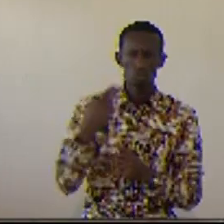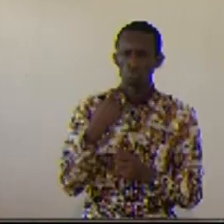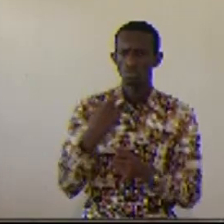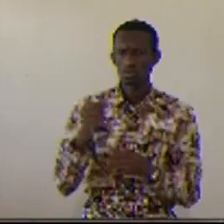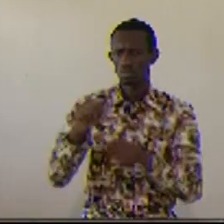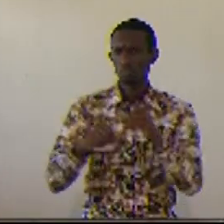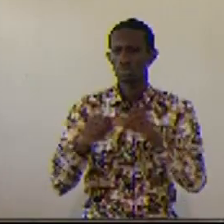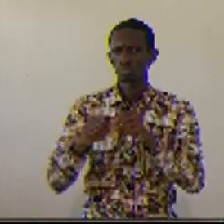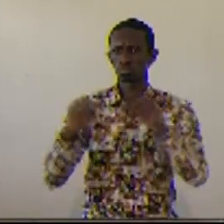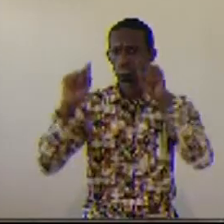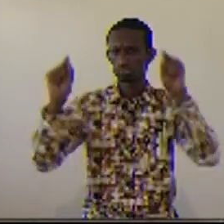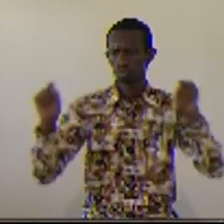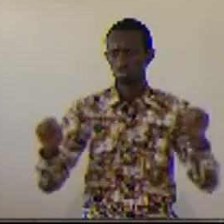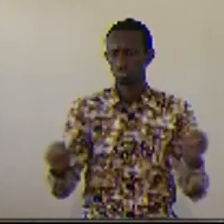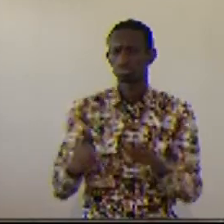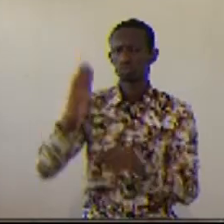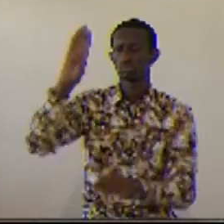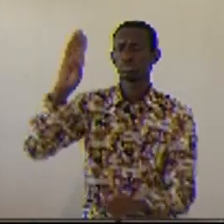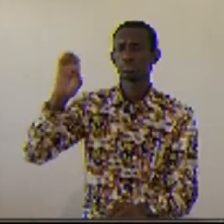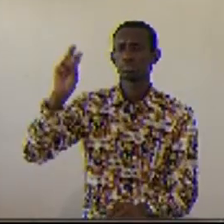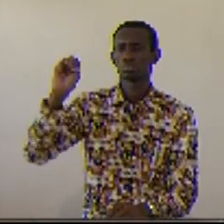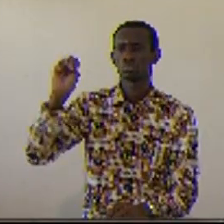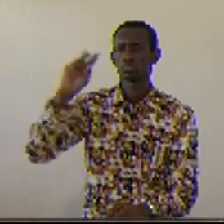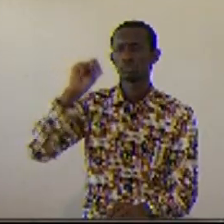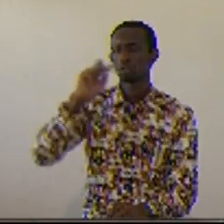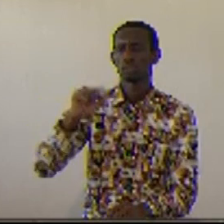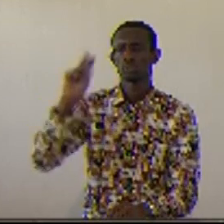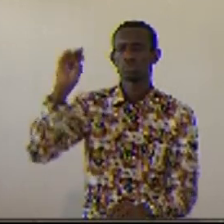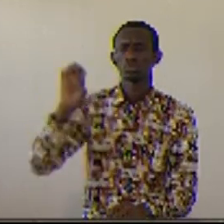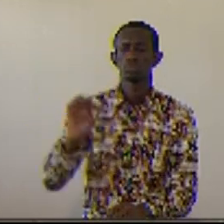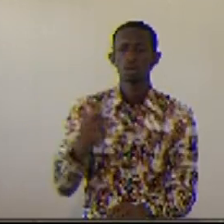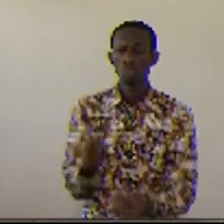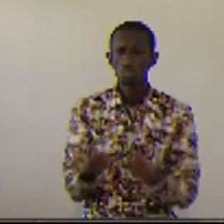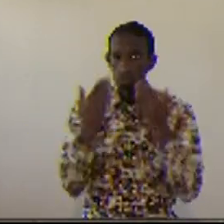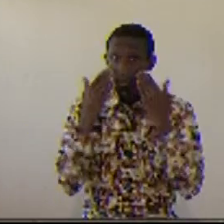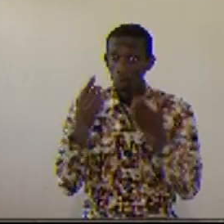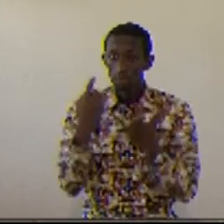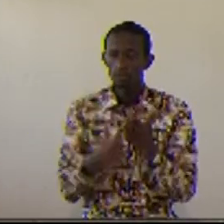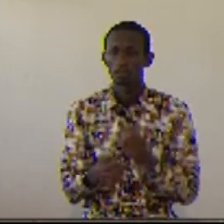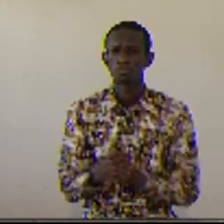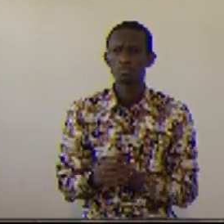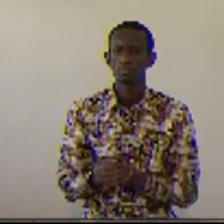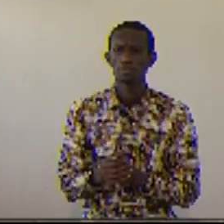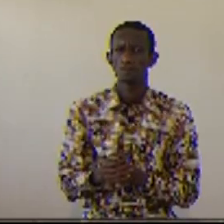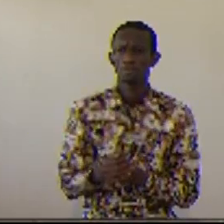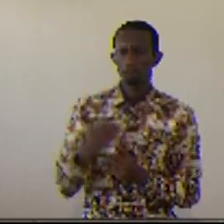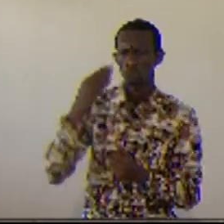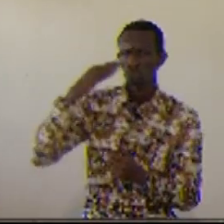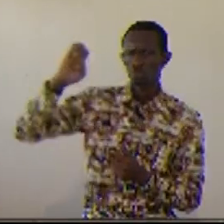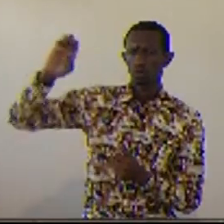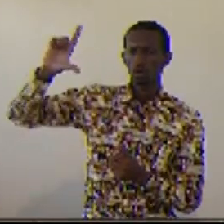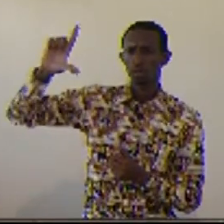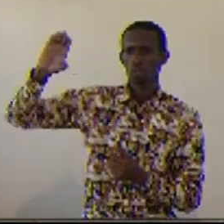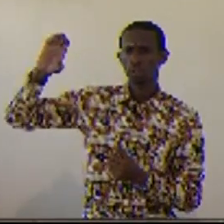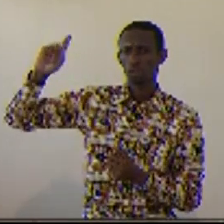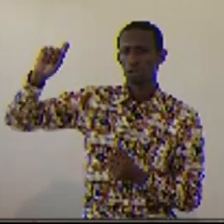the benzene. So, but what we are looking at this time around is these electrons here.